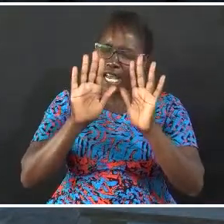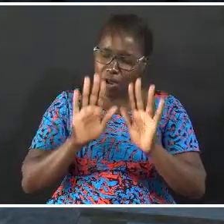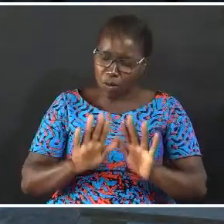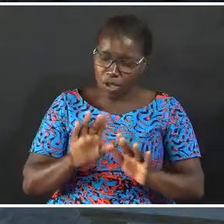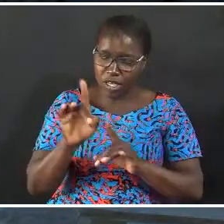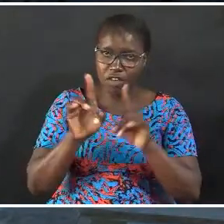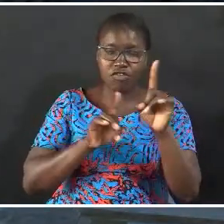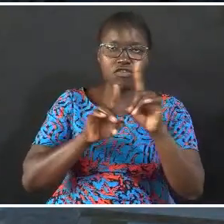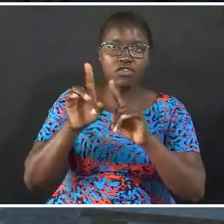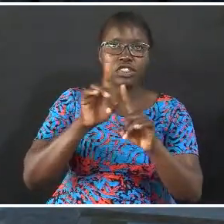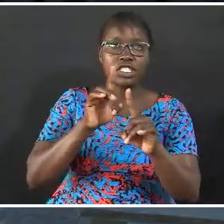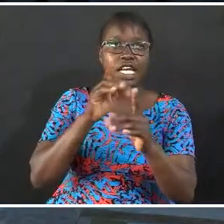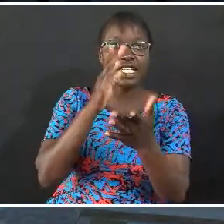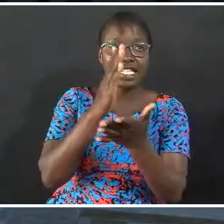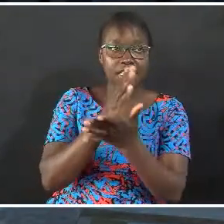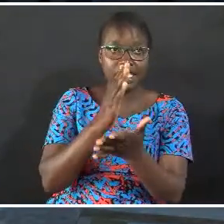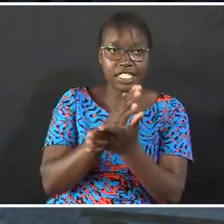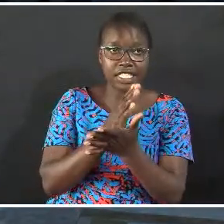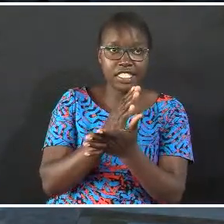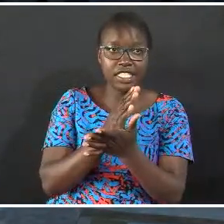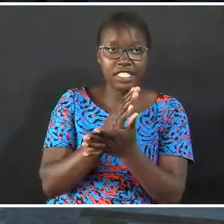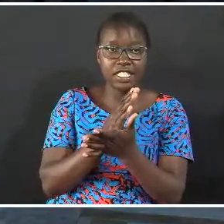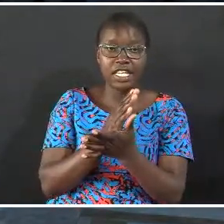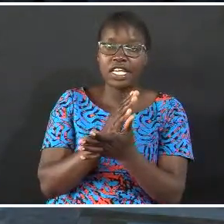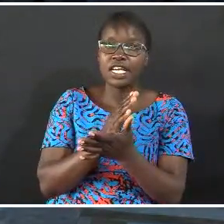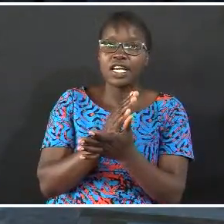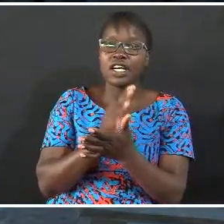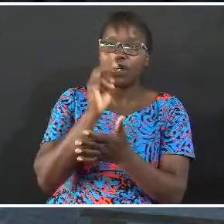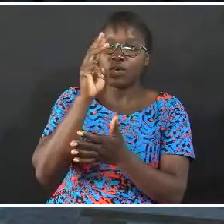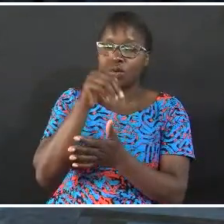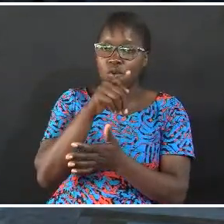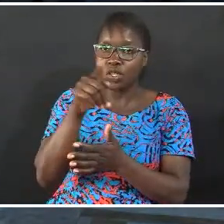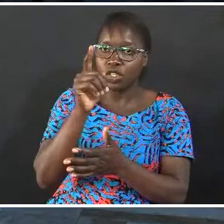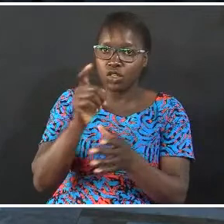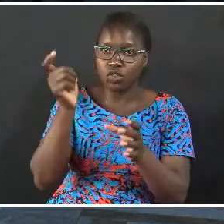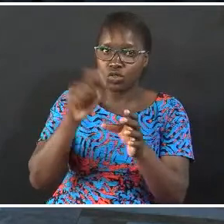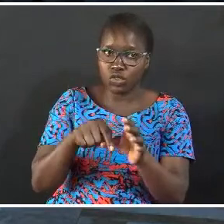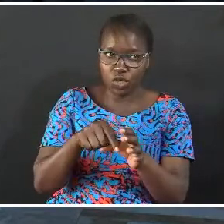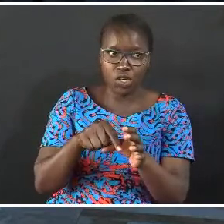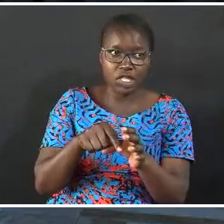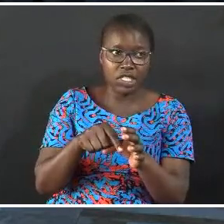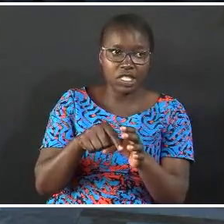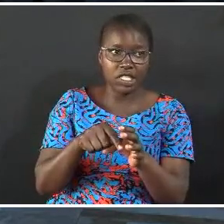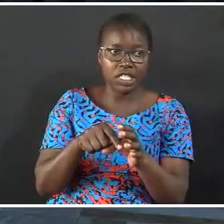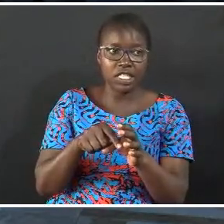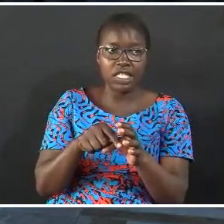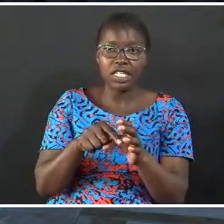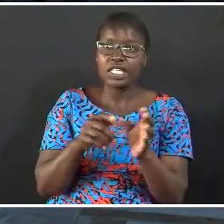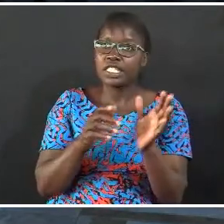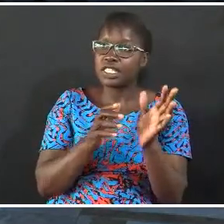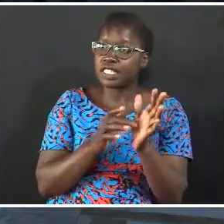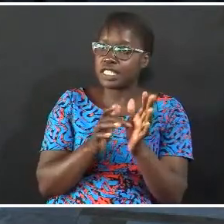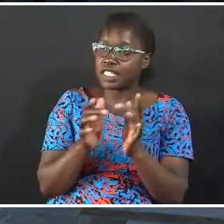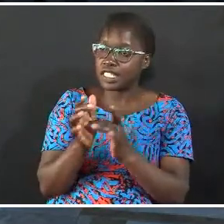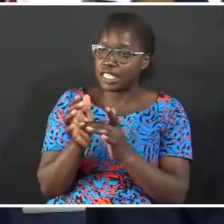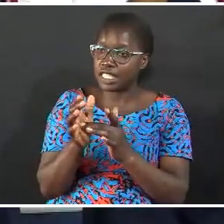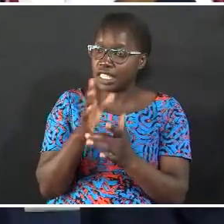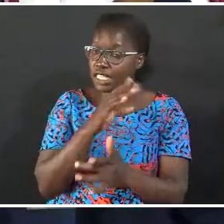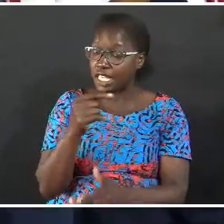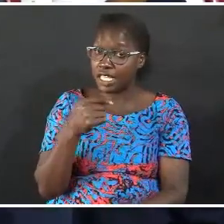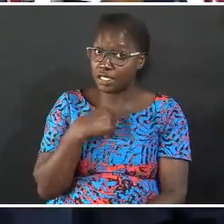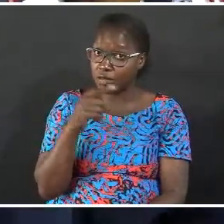wonderful journey indeed. Would you join Jesus and